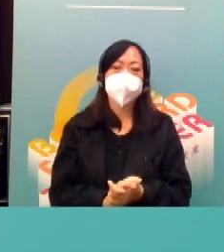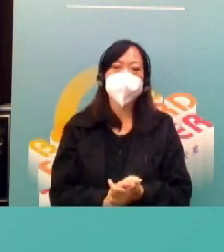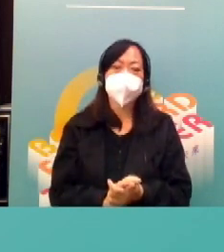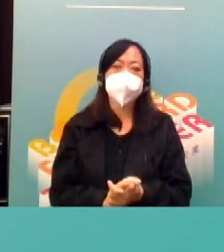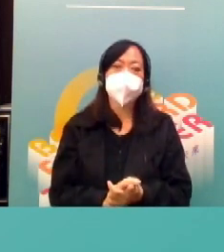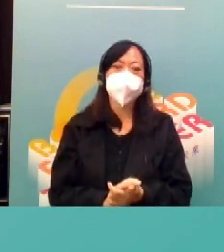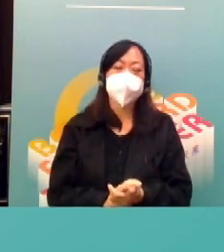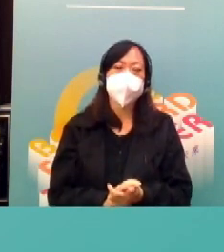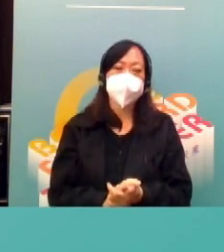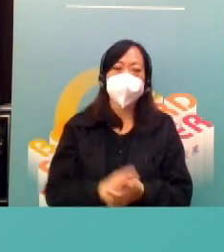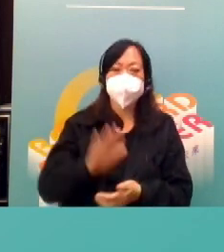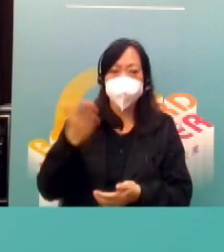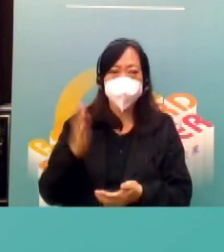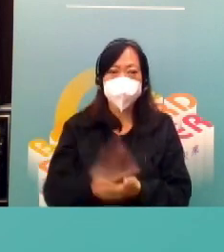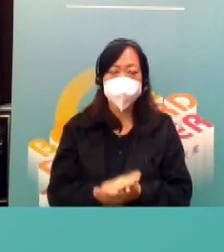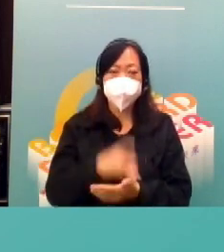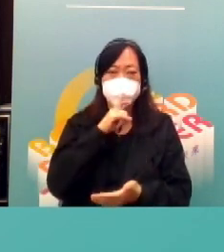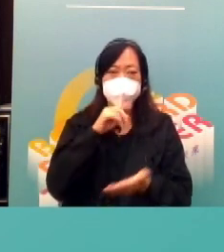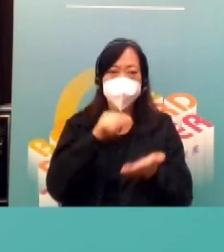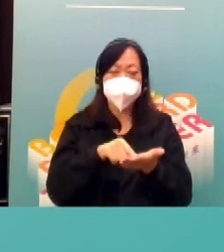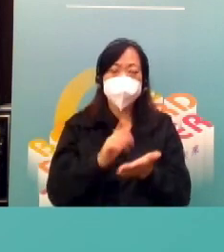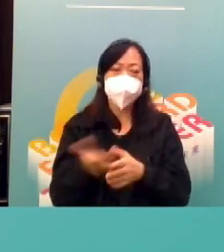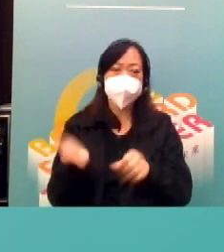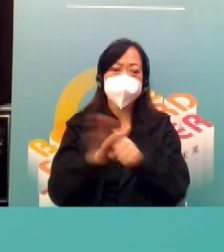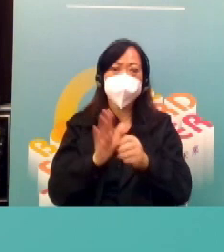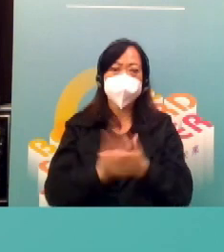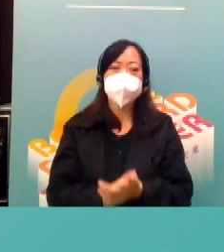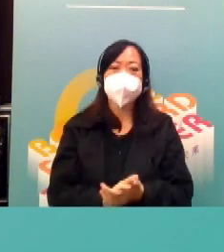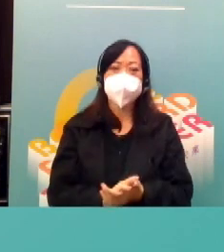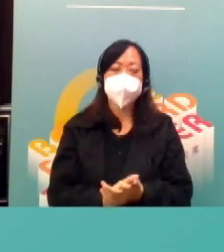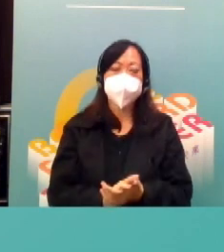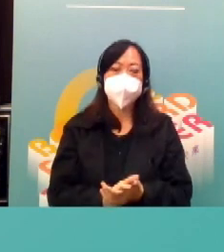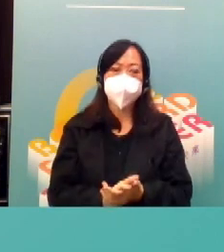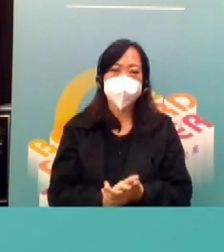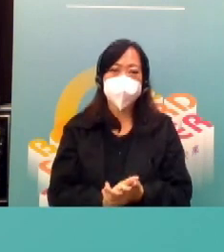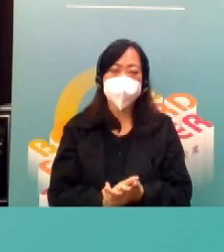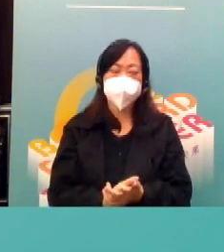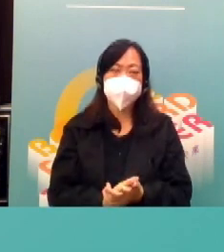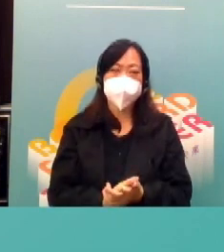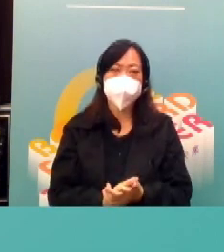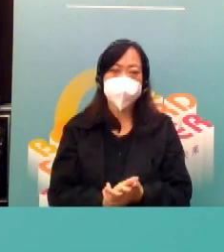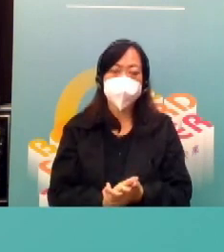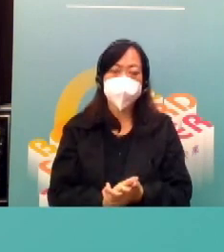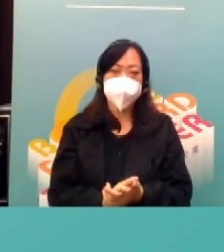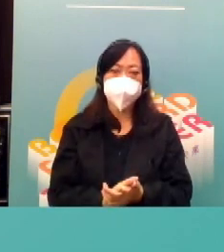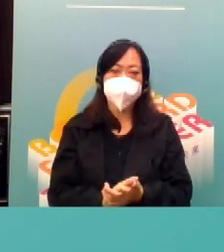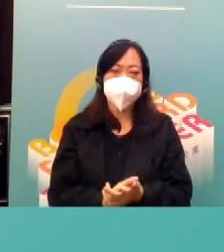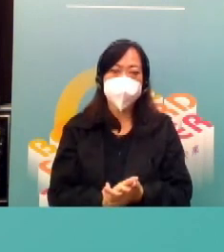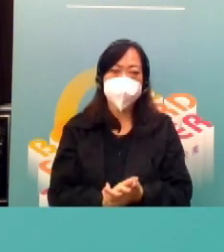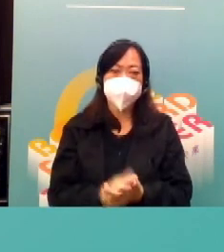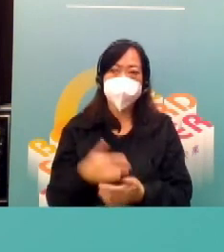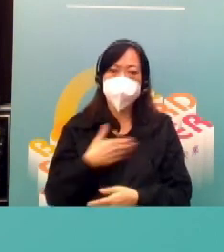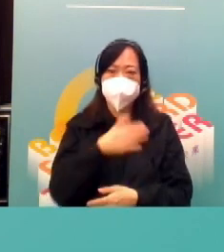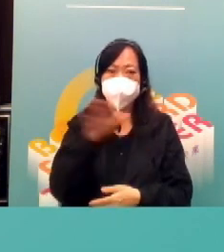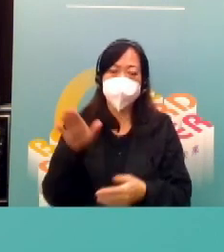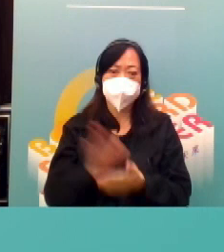earlier, being very specific on what the measures of success are for all the parties, because we all may have the same mission, but we're all going to have a different perspective of